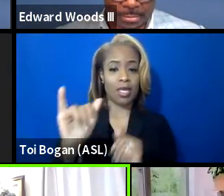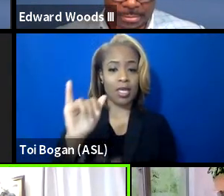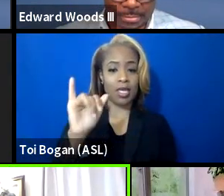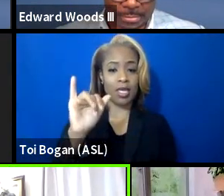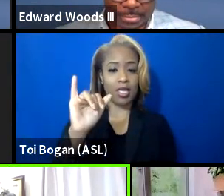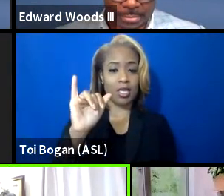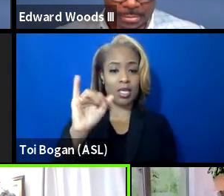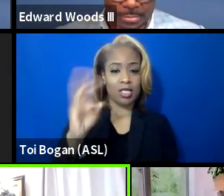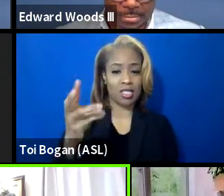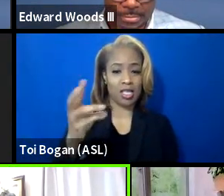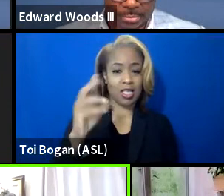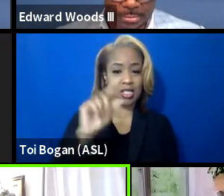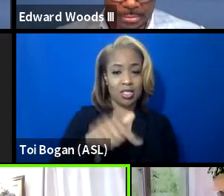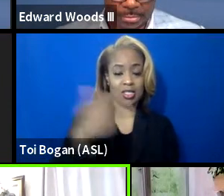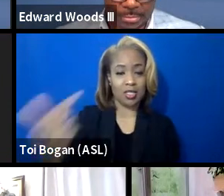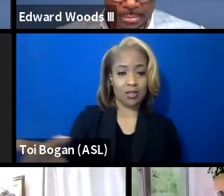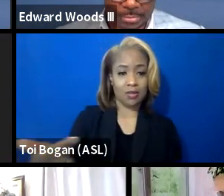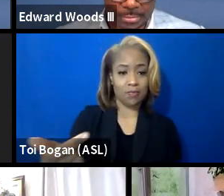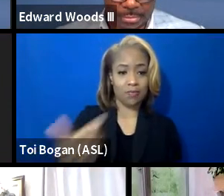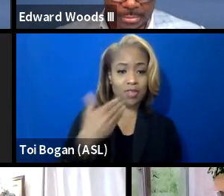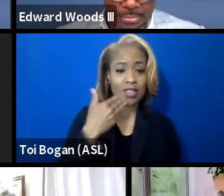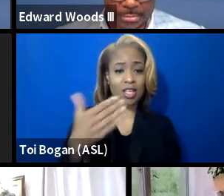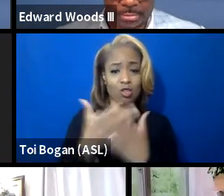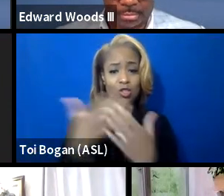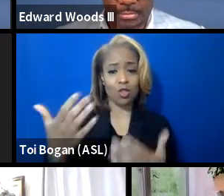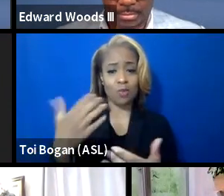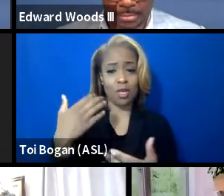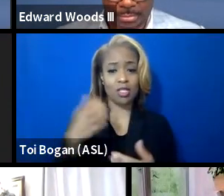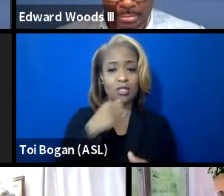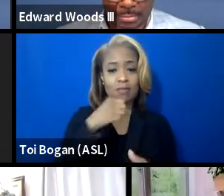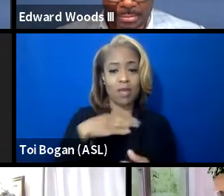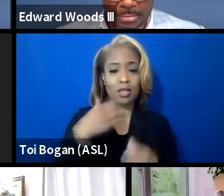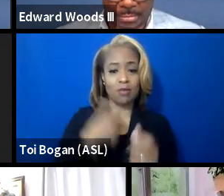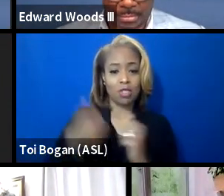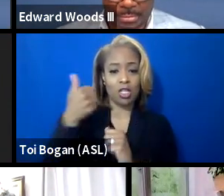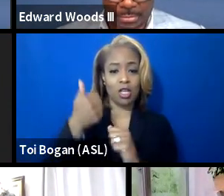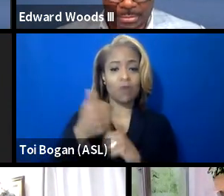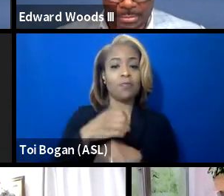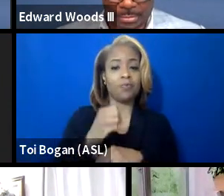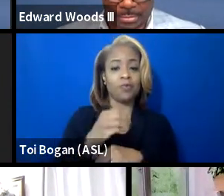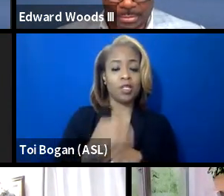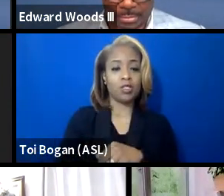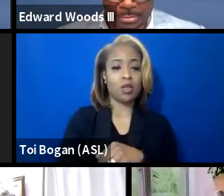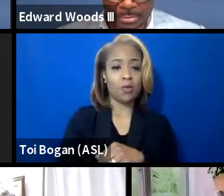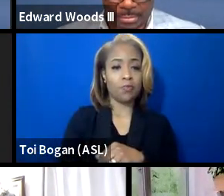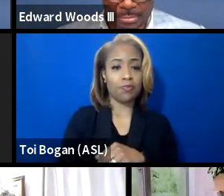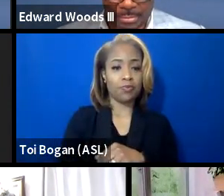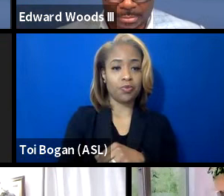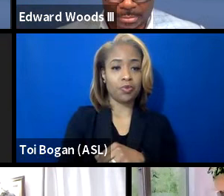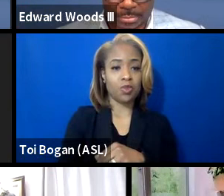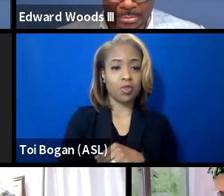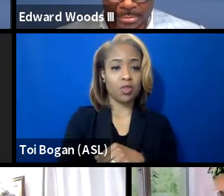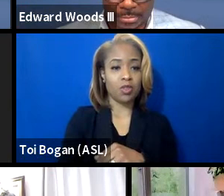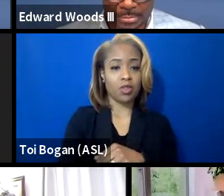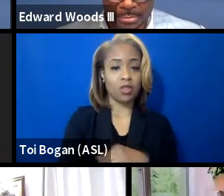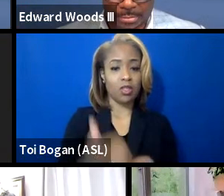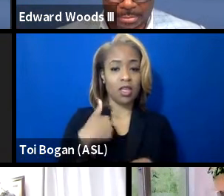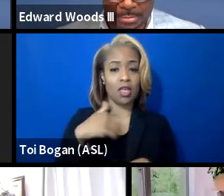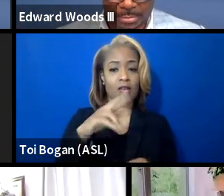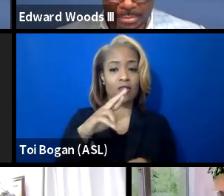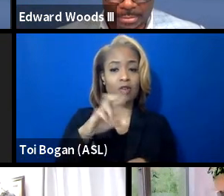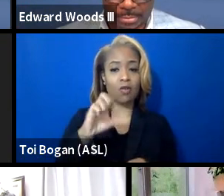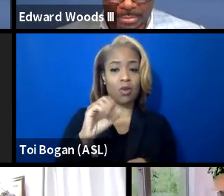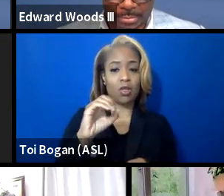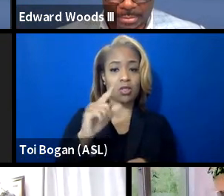to you, Julianne. Thank you so much, Madam Chair. Before the commission is a resolution to